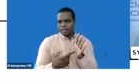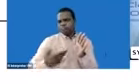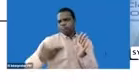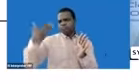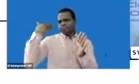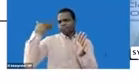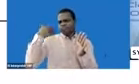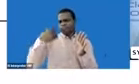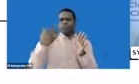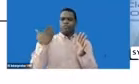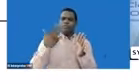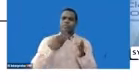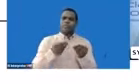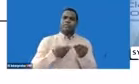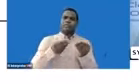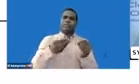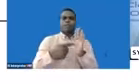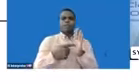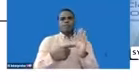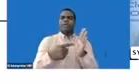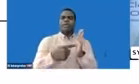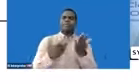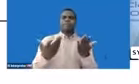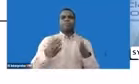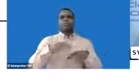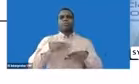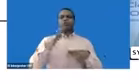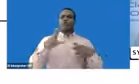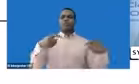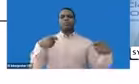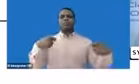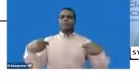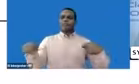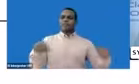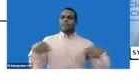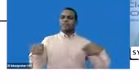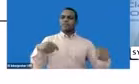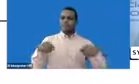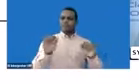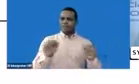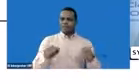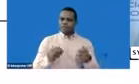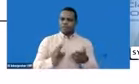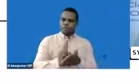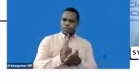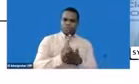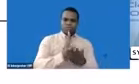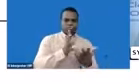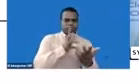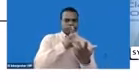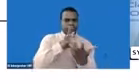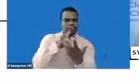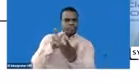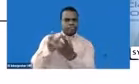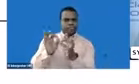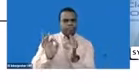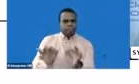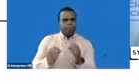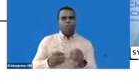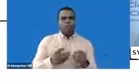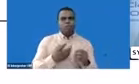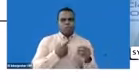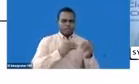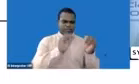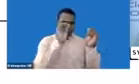we designed allows for implementation in different learning contexts. So it can go further than